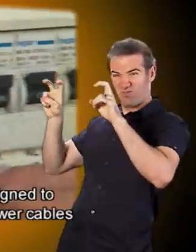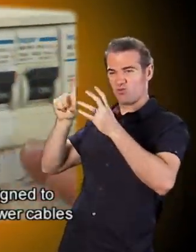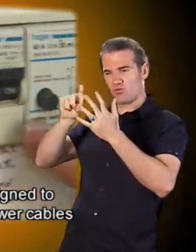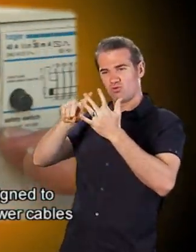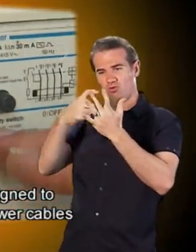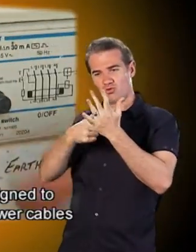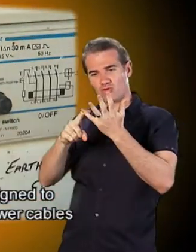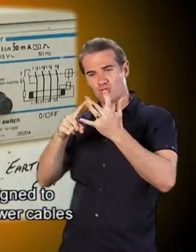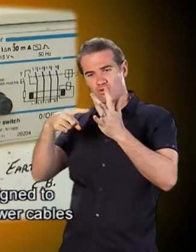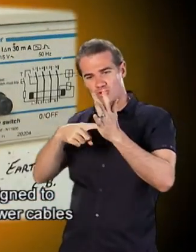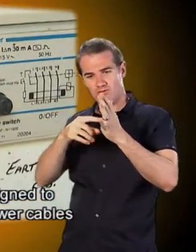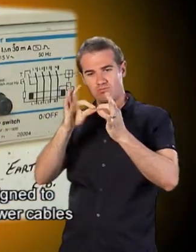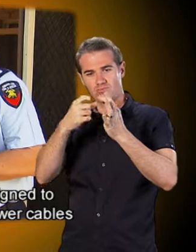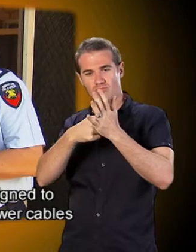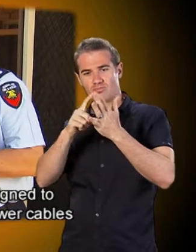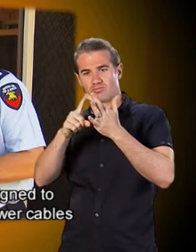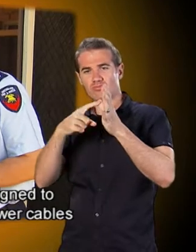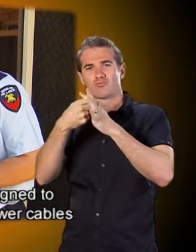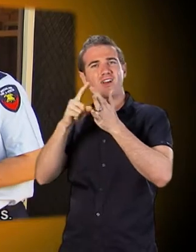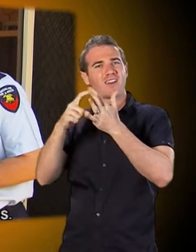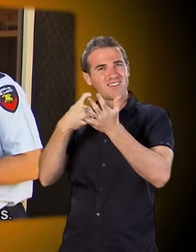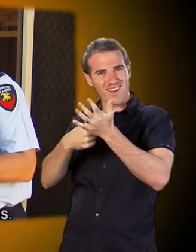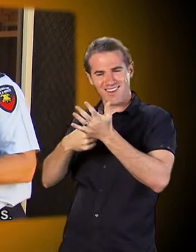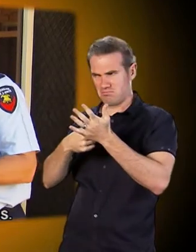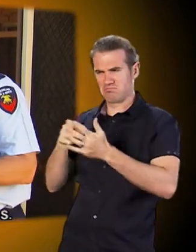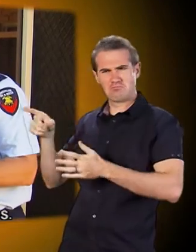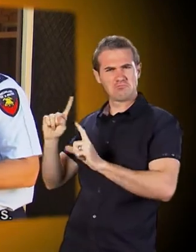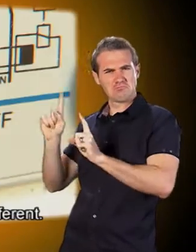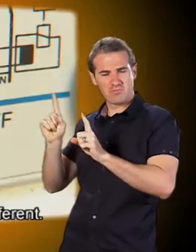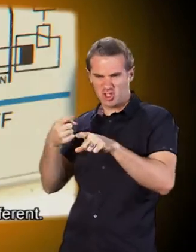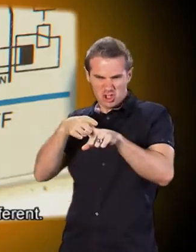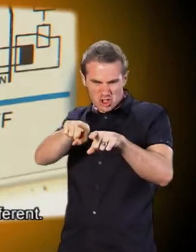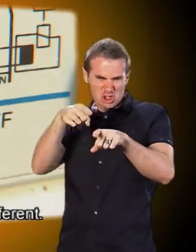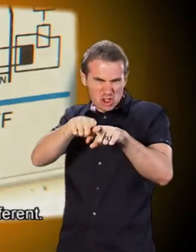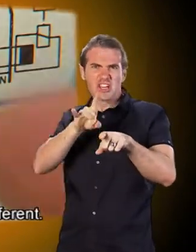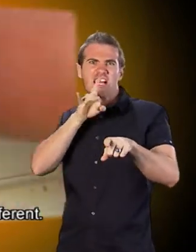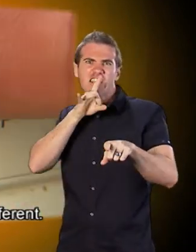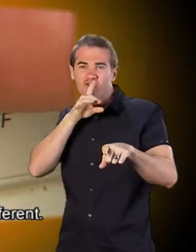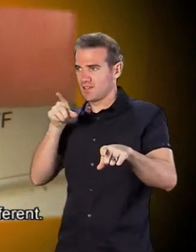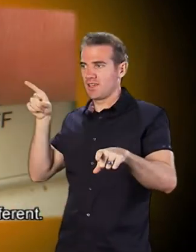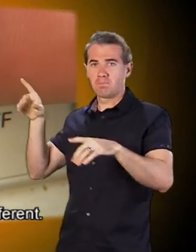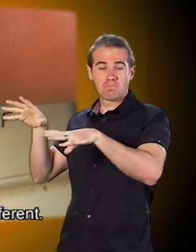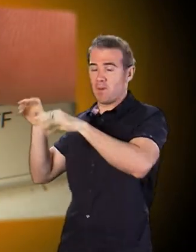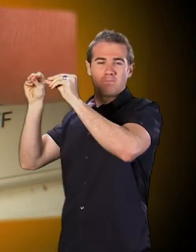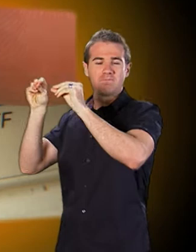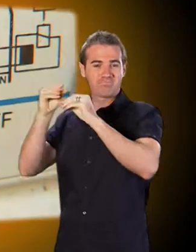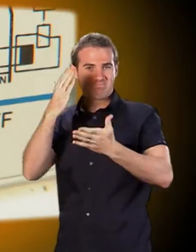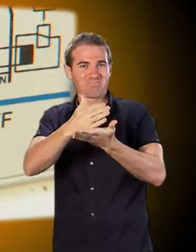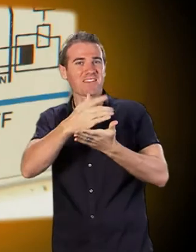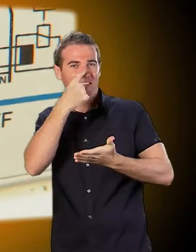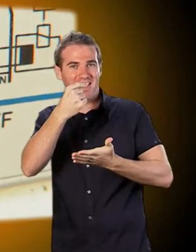Circuit breakers are designed to prevent the overload of power cables that can cause fires. Safety switches are different.